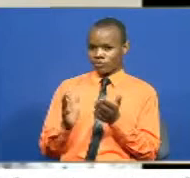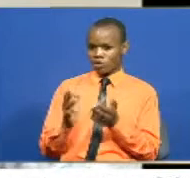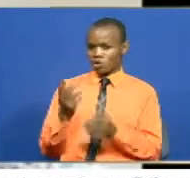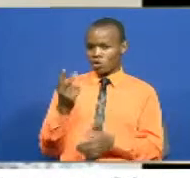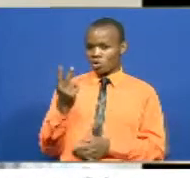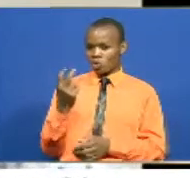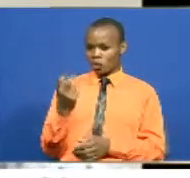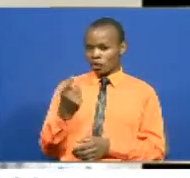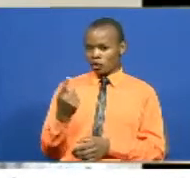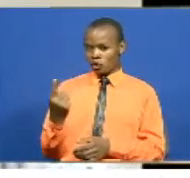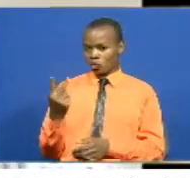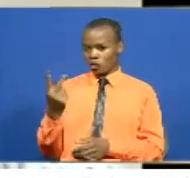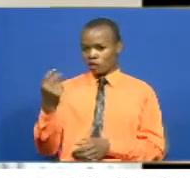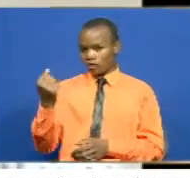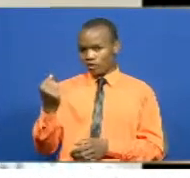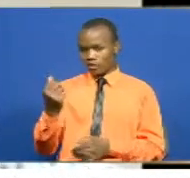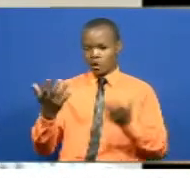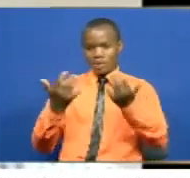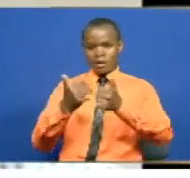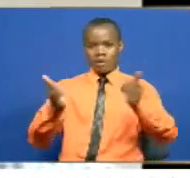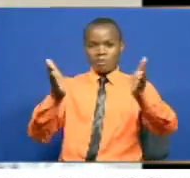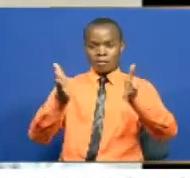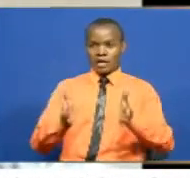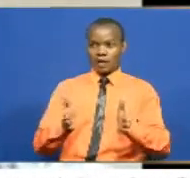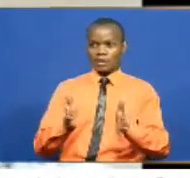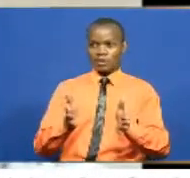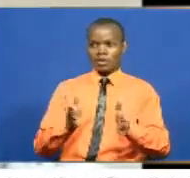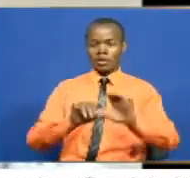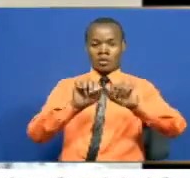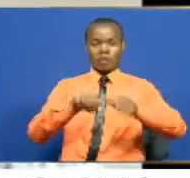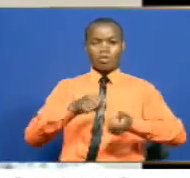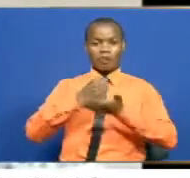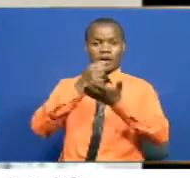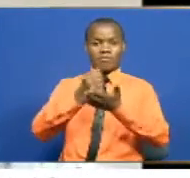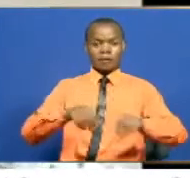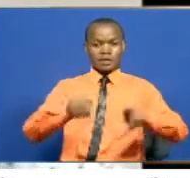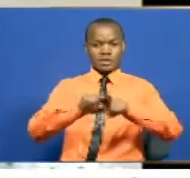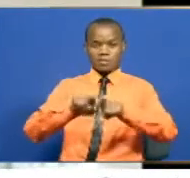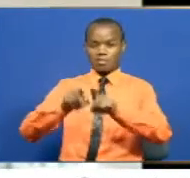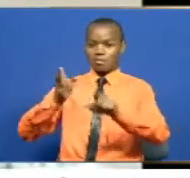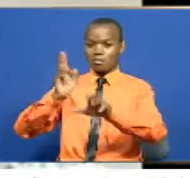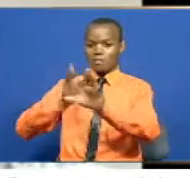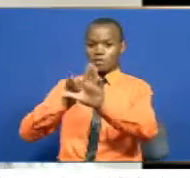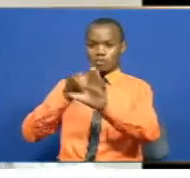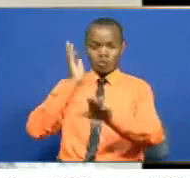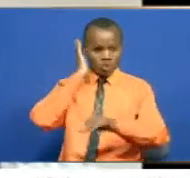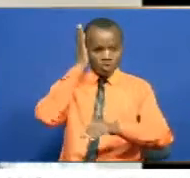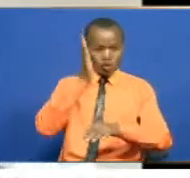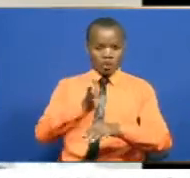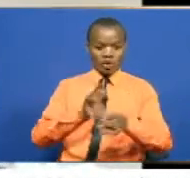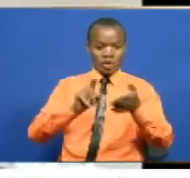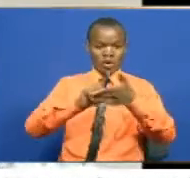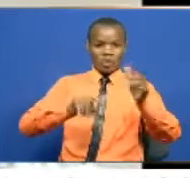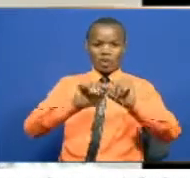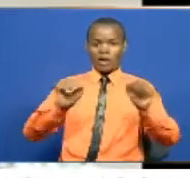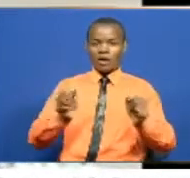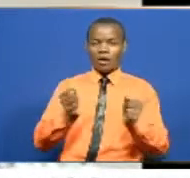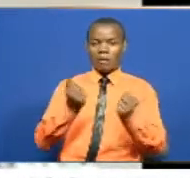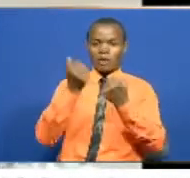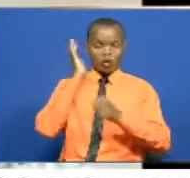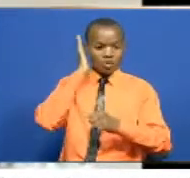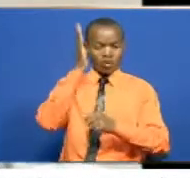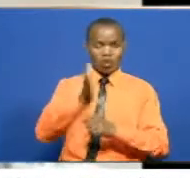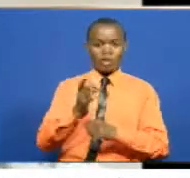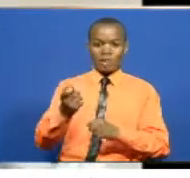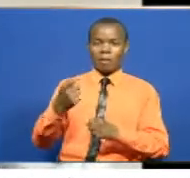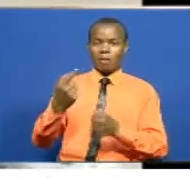around 25 players to select 12 that will be part of the window that will take place this month